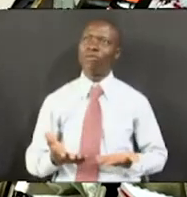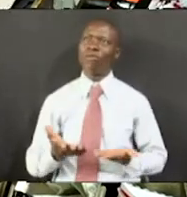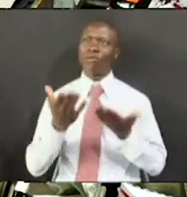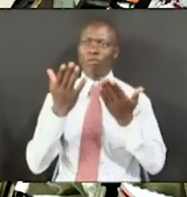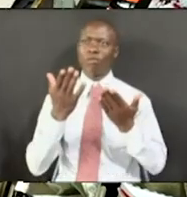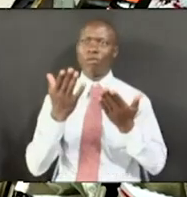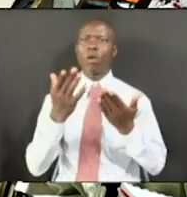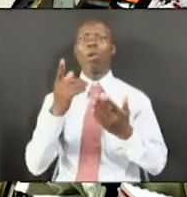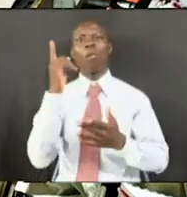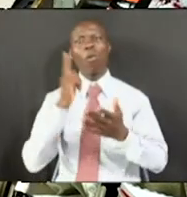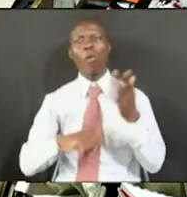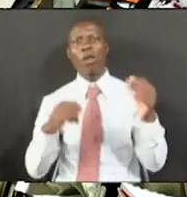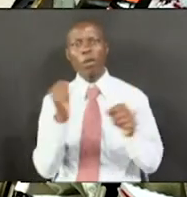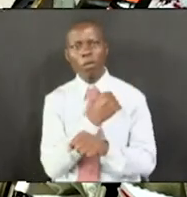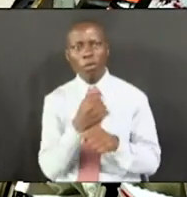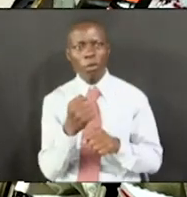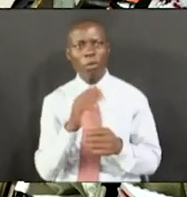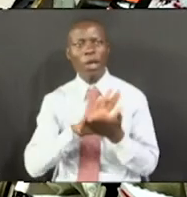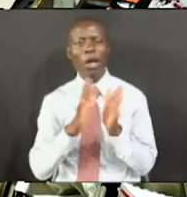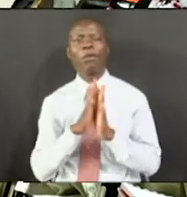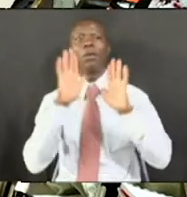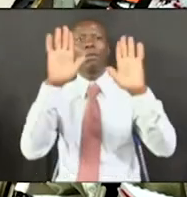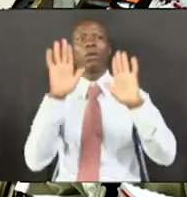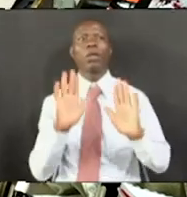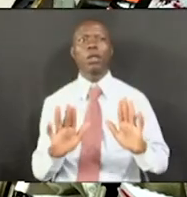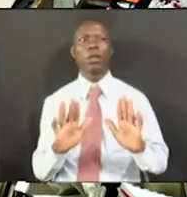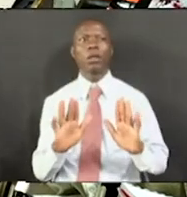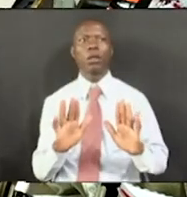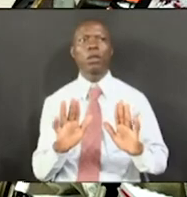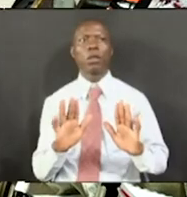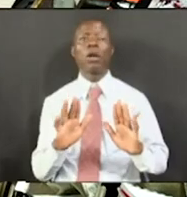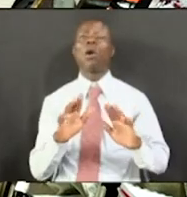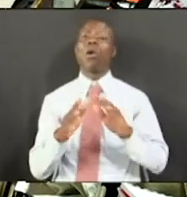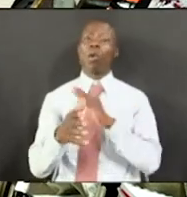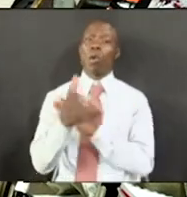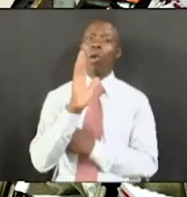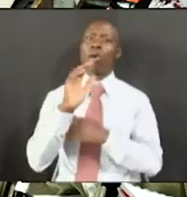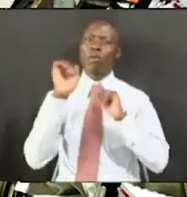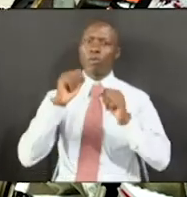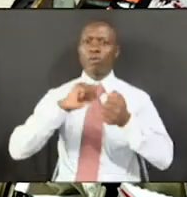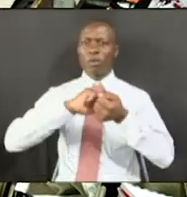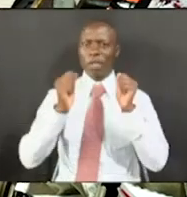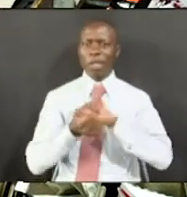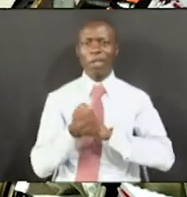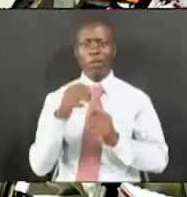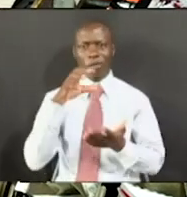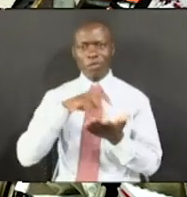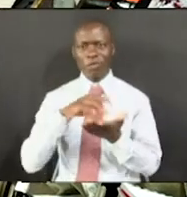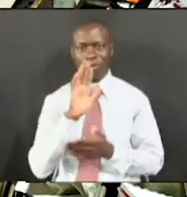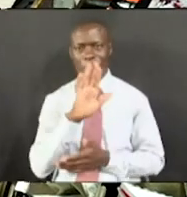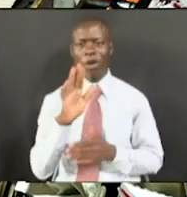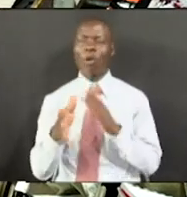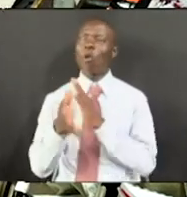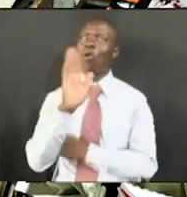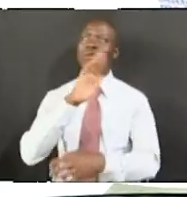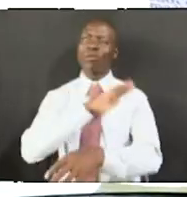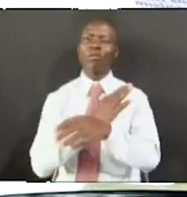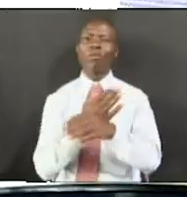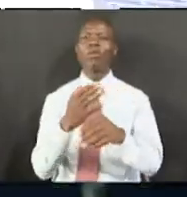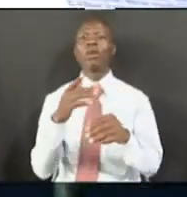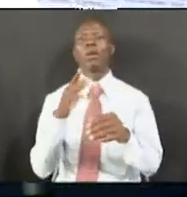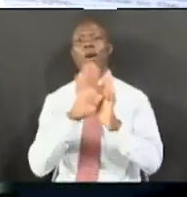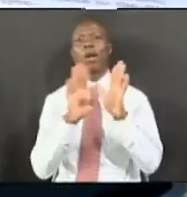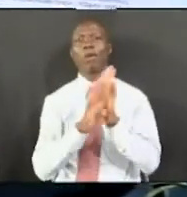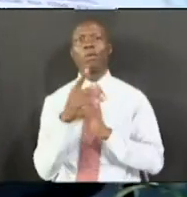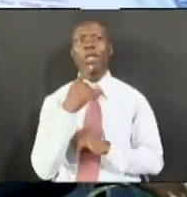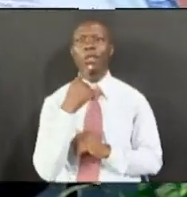insignificant become important. God can change your situation. God is powerful. And the Bible says the